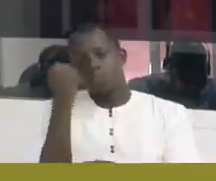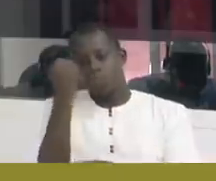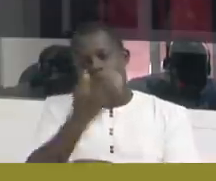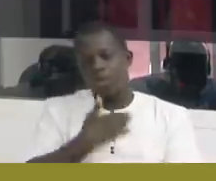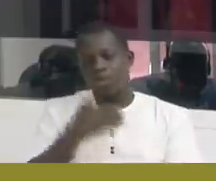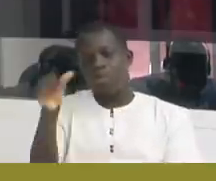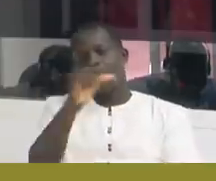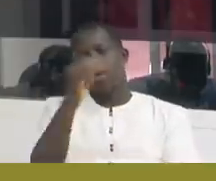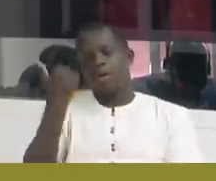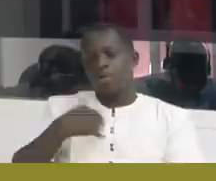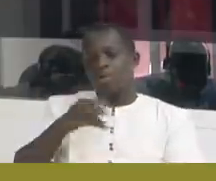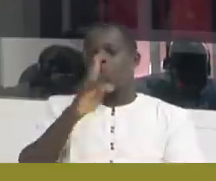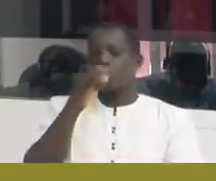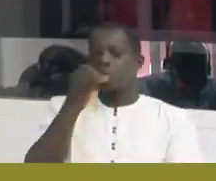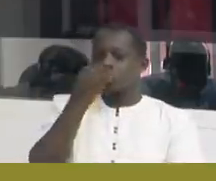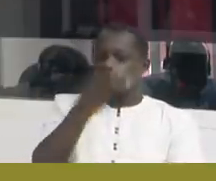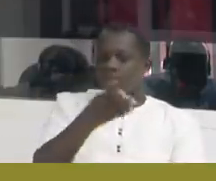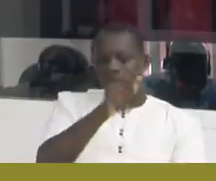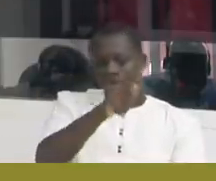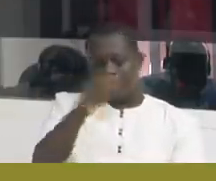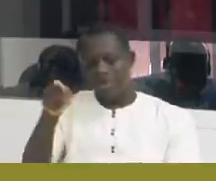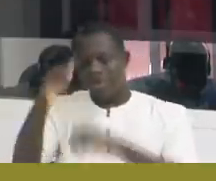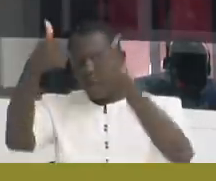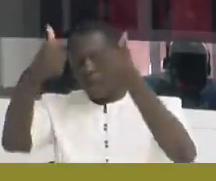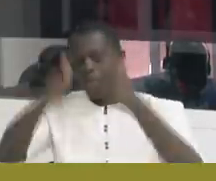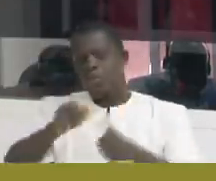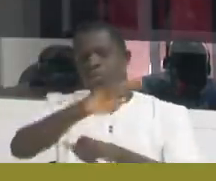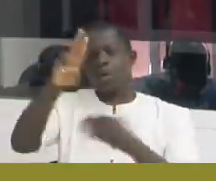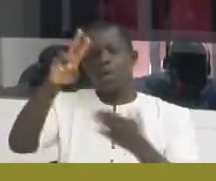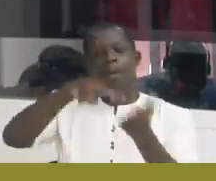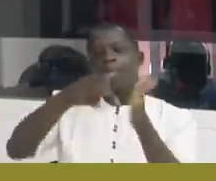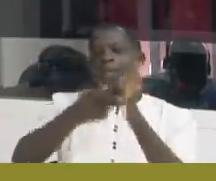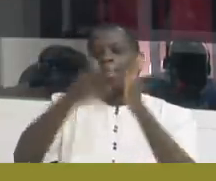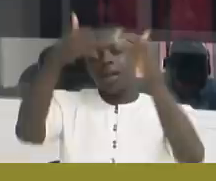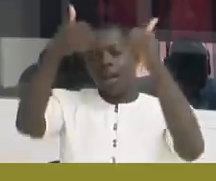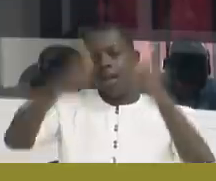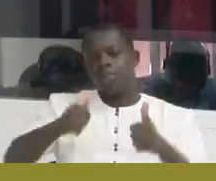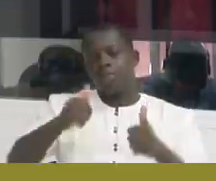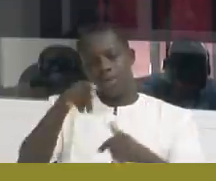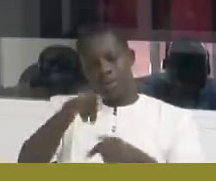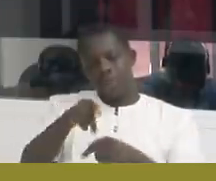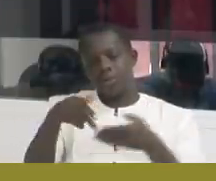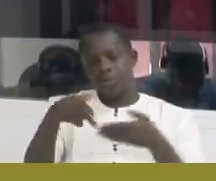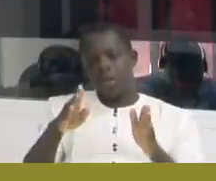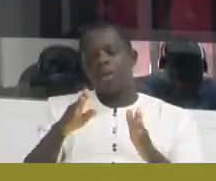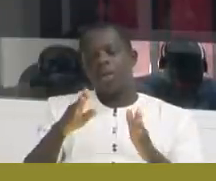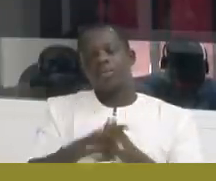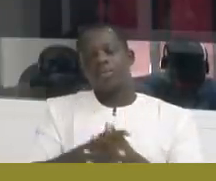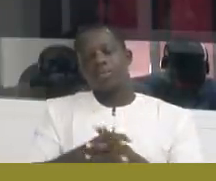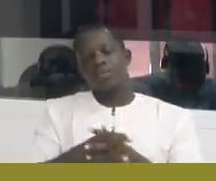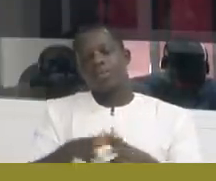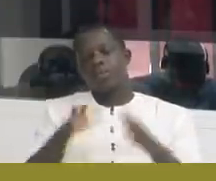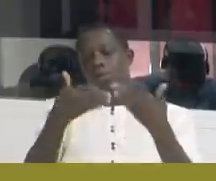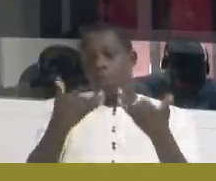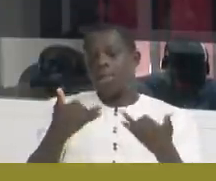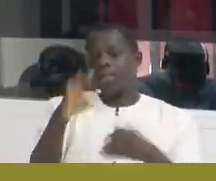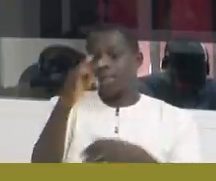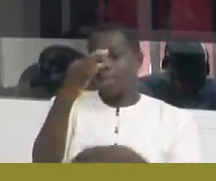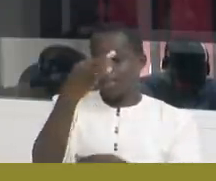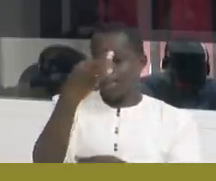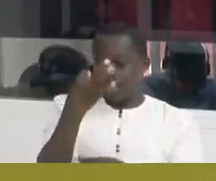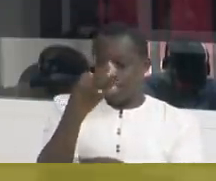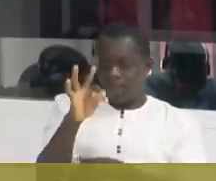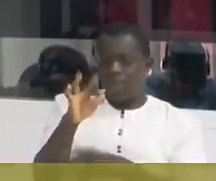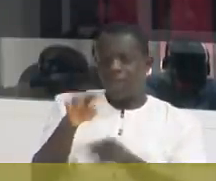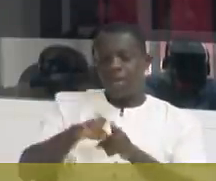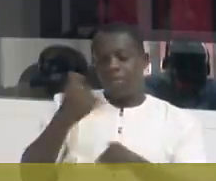who have said, this is the way it happened, doesn't mean that it exactly happened that way. Well, if the people